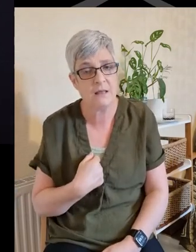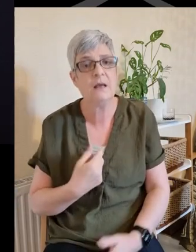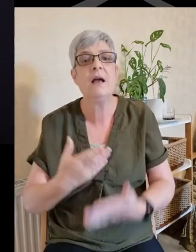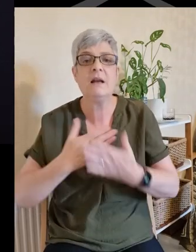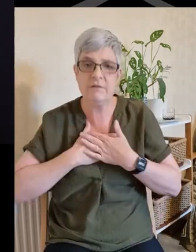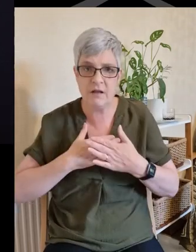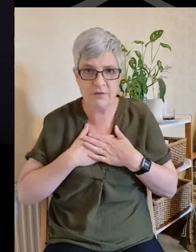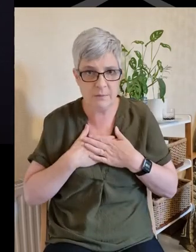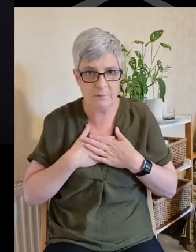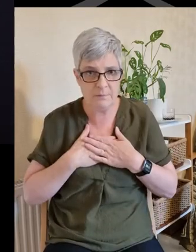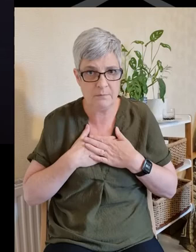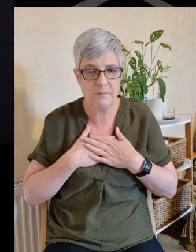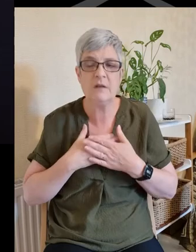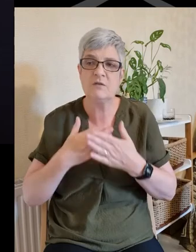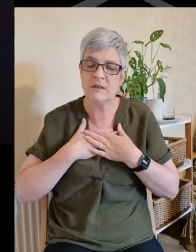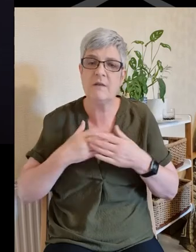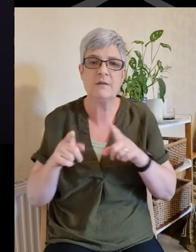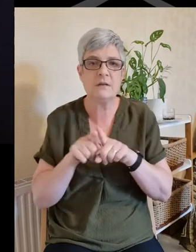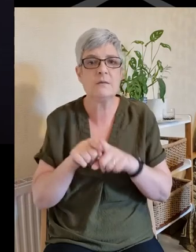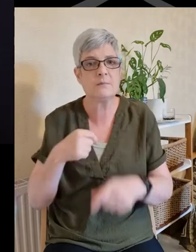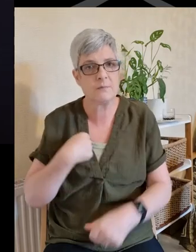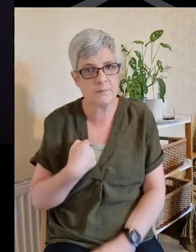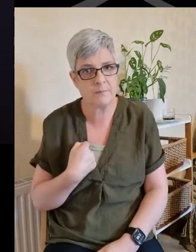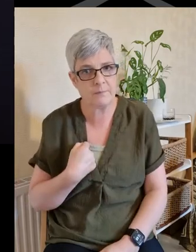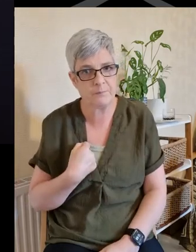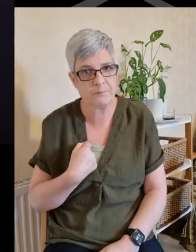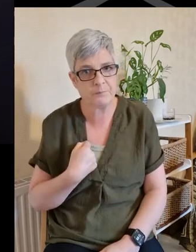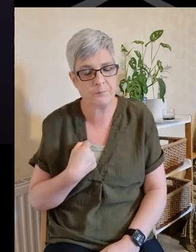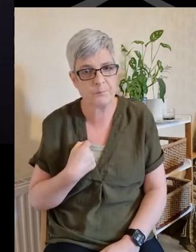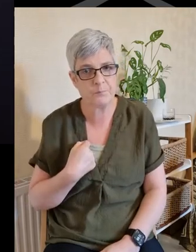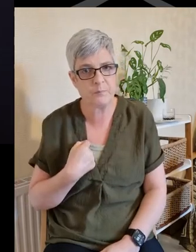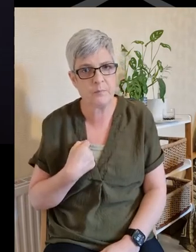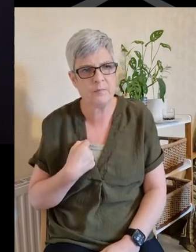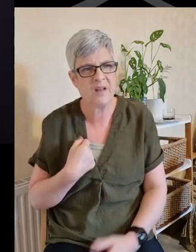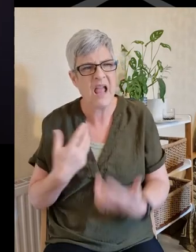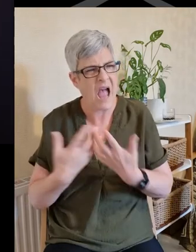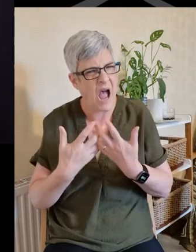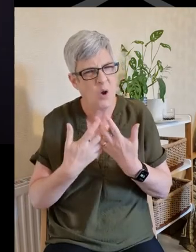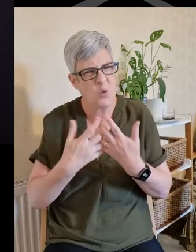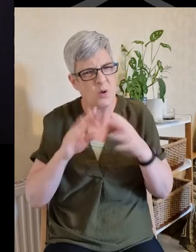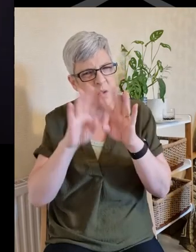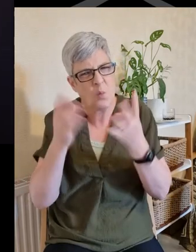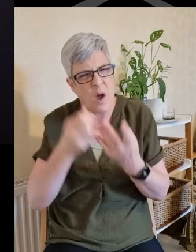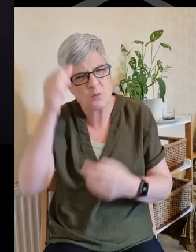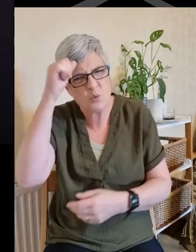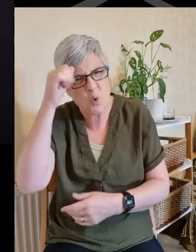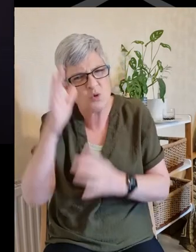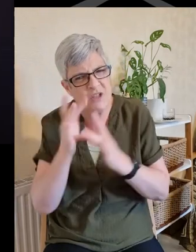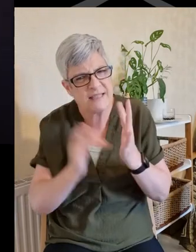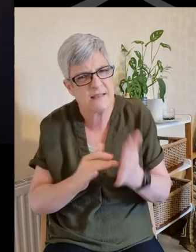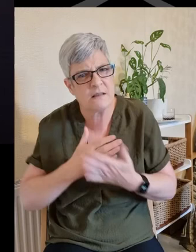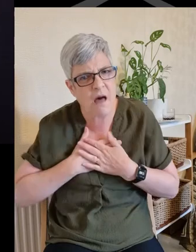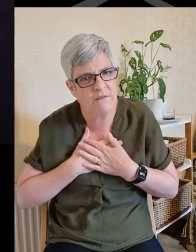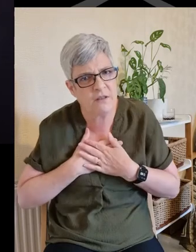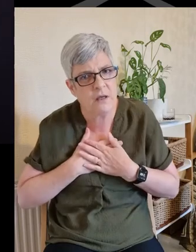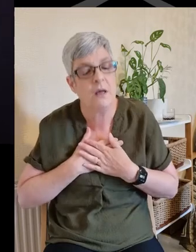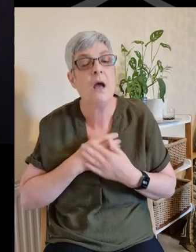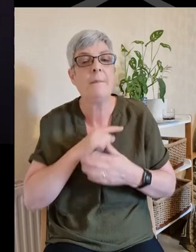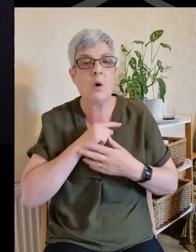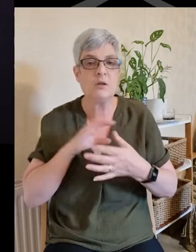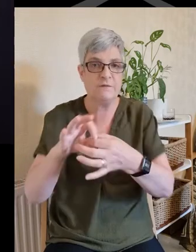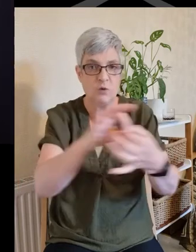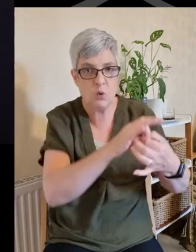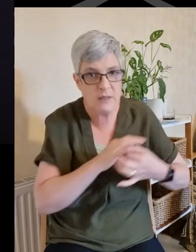them even as you have loved me. How's the world going to know that Jesus is Lord? By the unity of his people, by